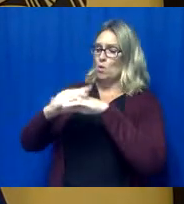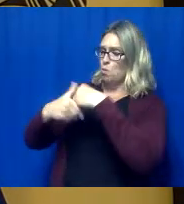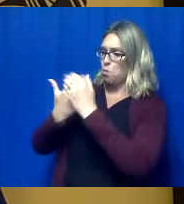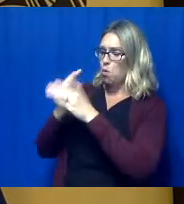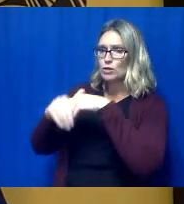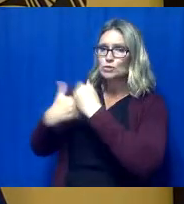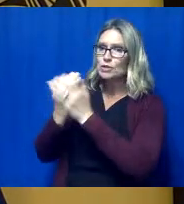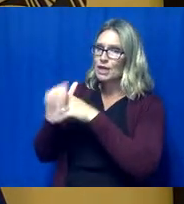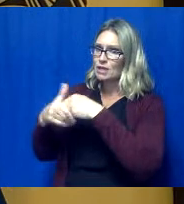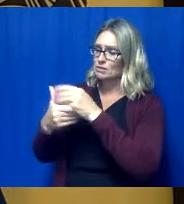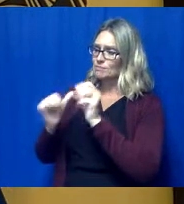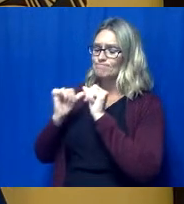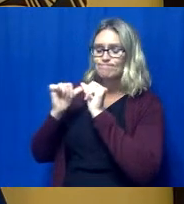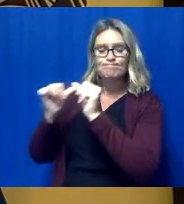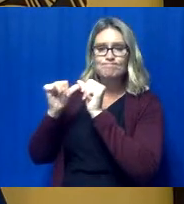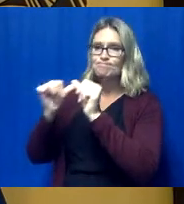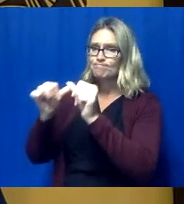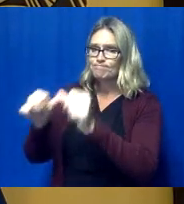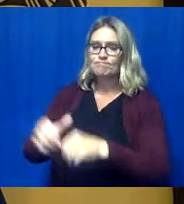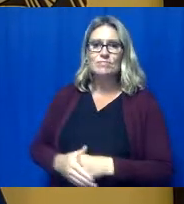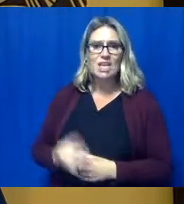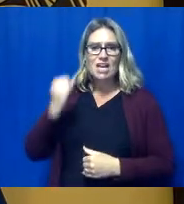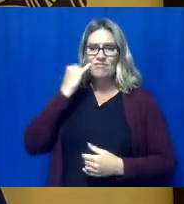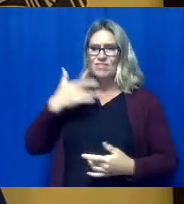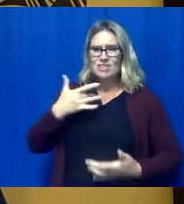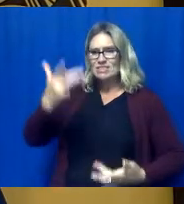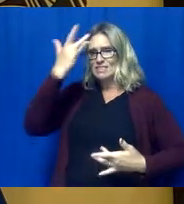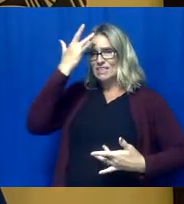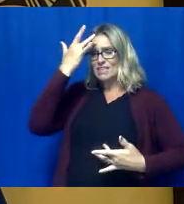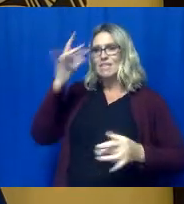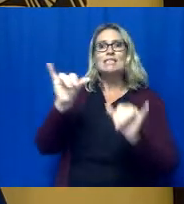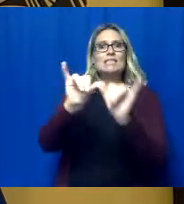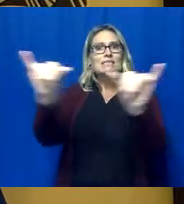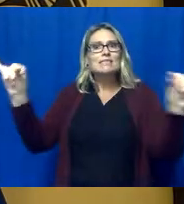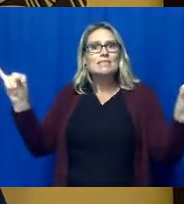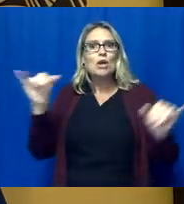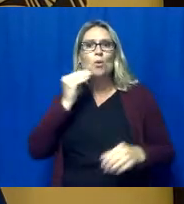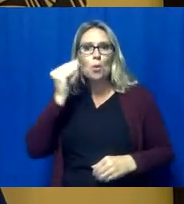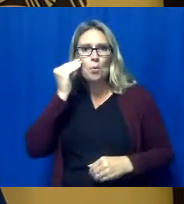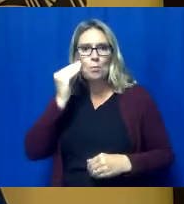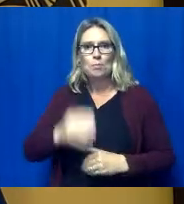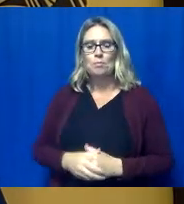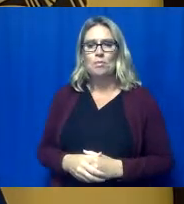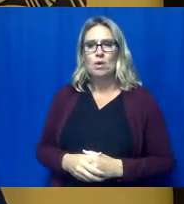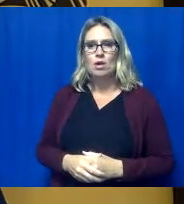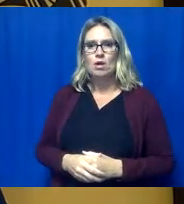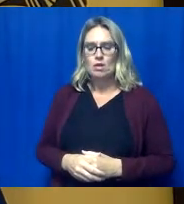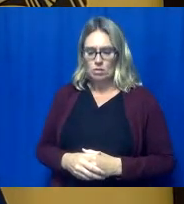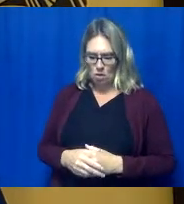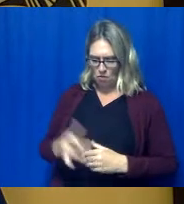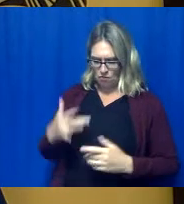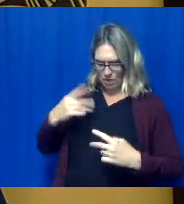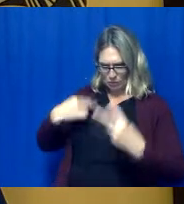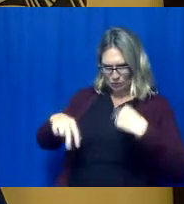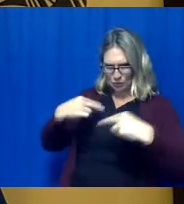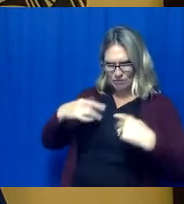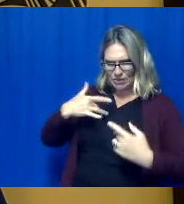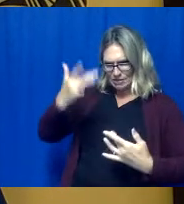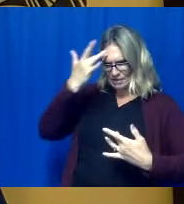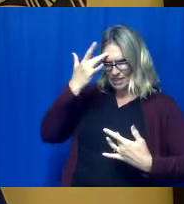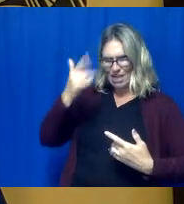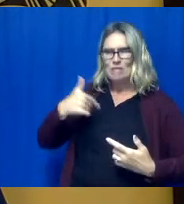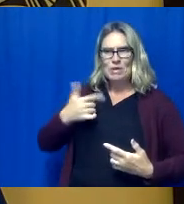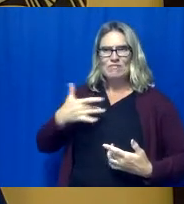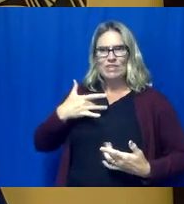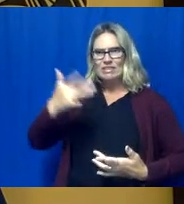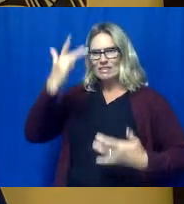thoroughly. And if you don't feel well, stay at home. Watch for symptoms of COVID-19 and seek testing if they appear in you or a member